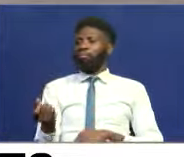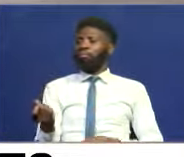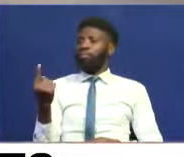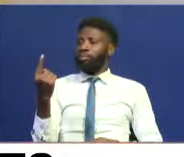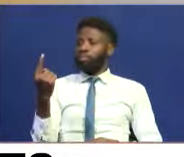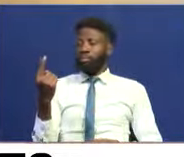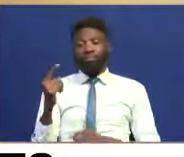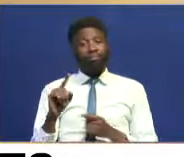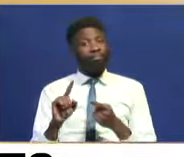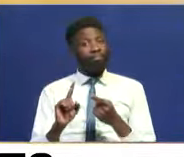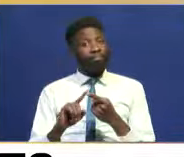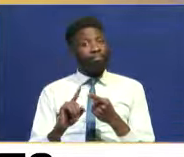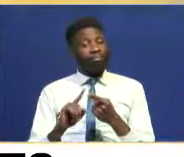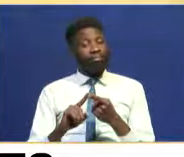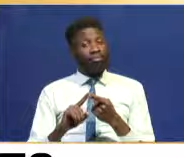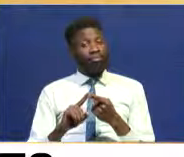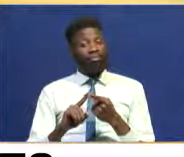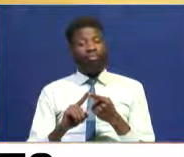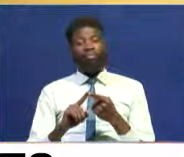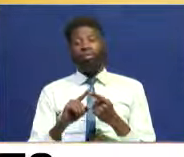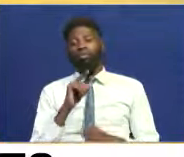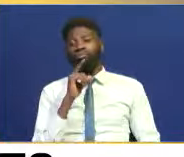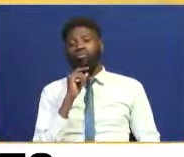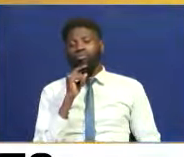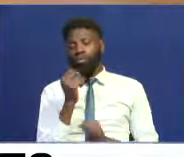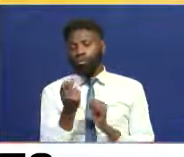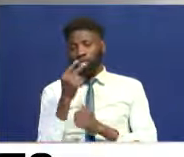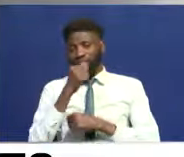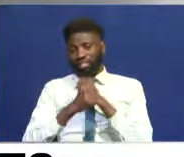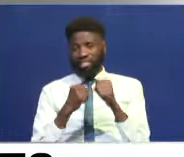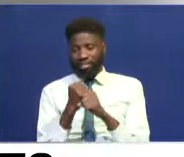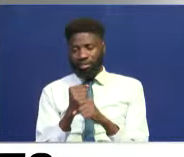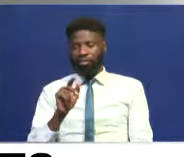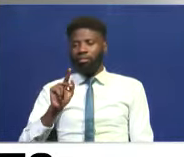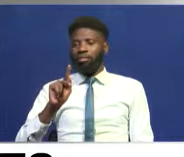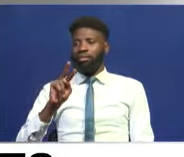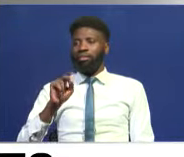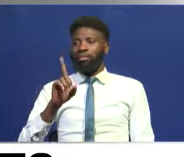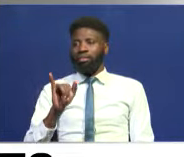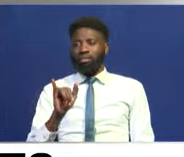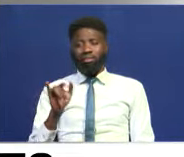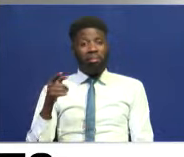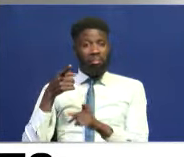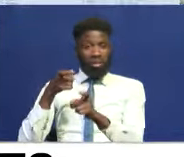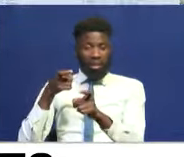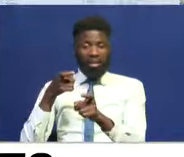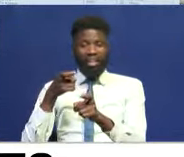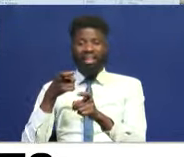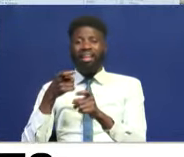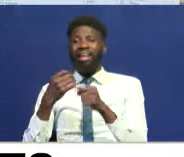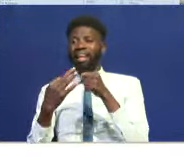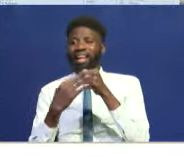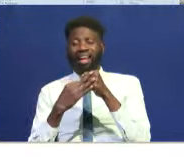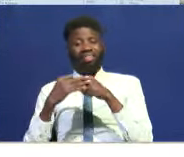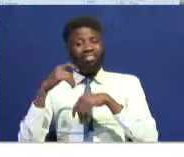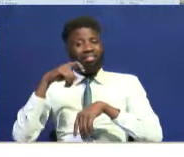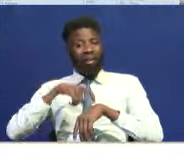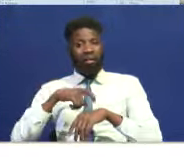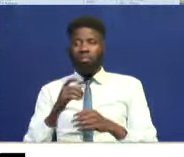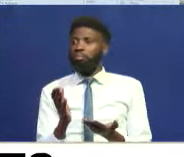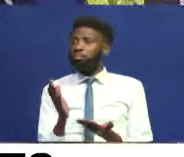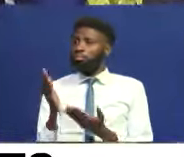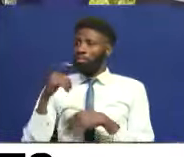Among them is a 12-year-old Kennedy Onyango, who was shot 8 times on the back near his right shoulder and was pronounced dead upon